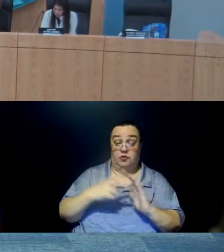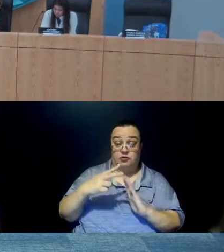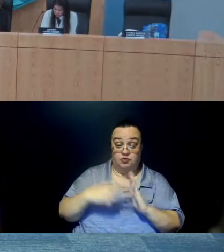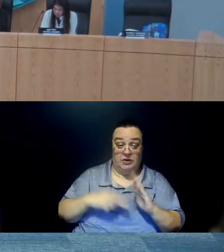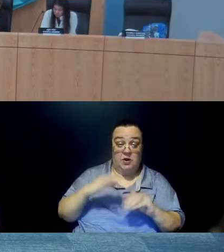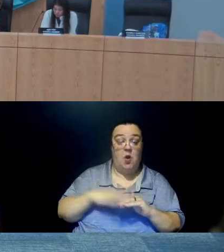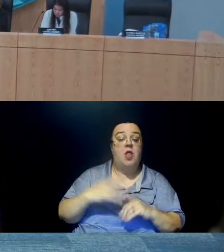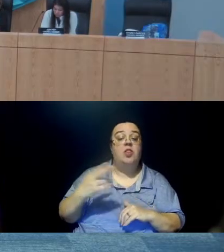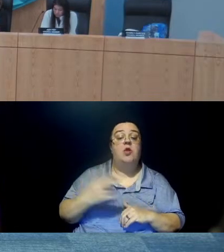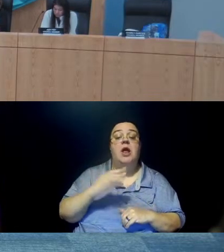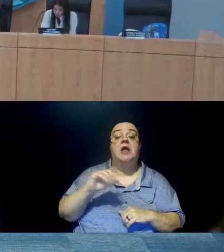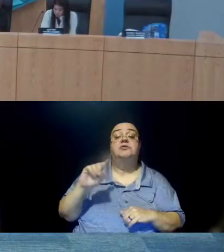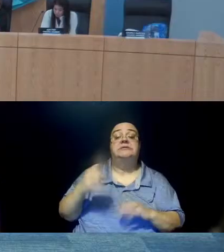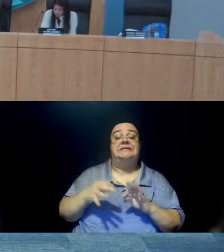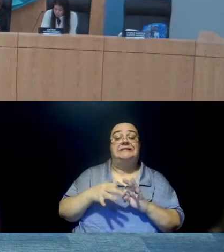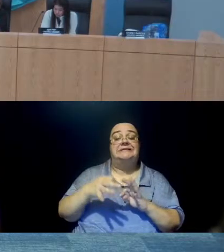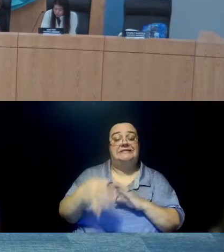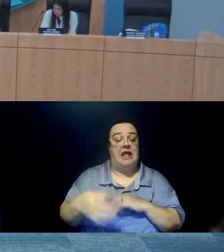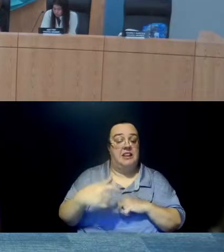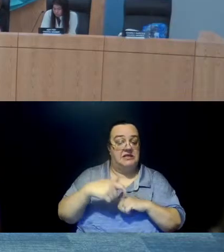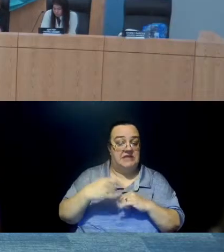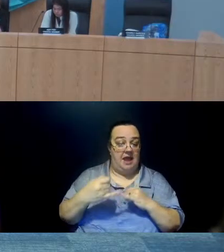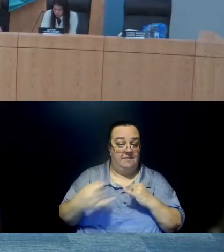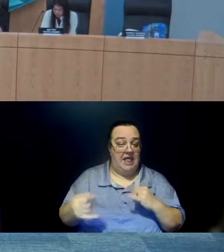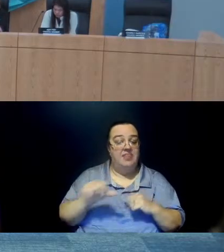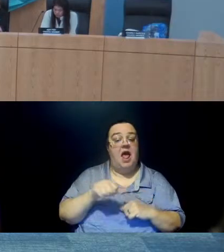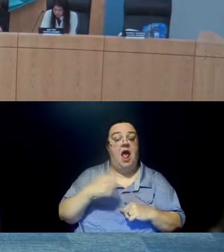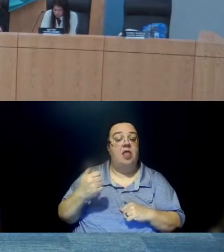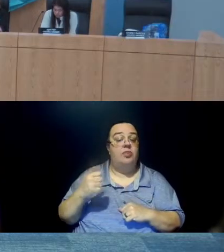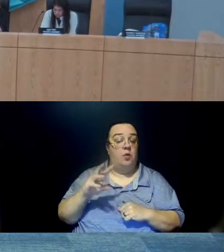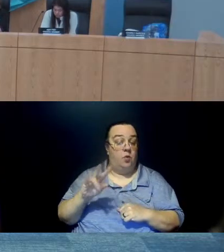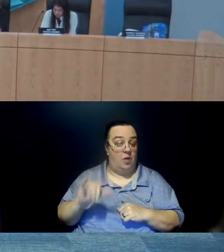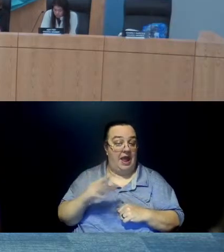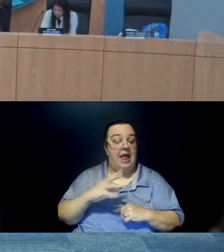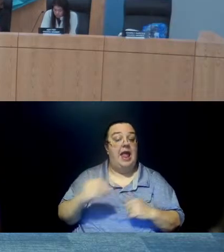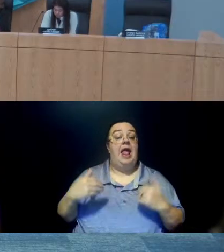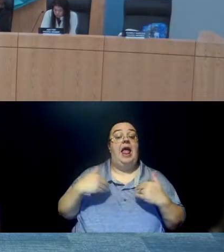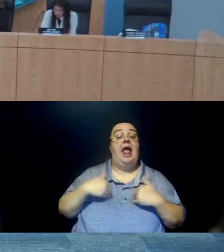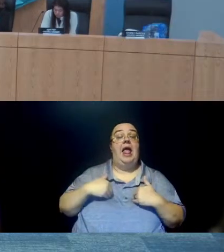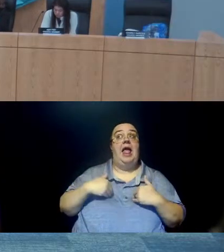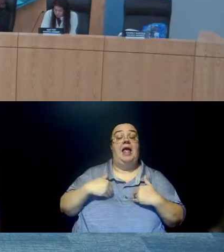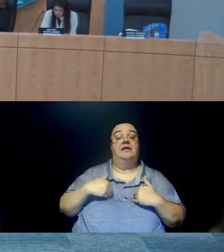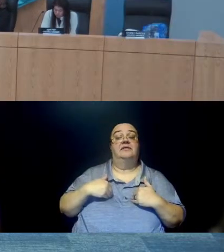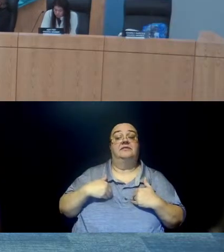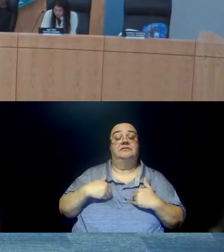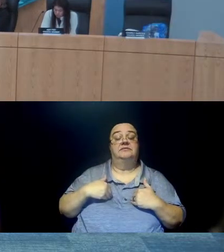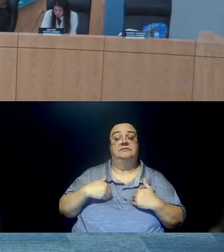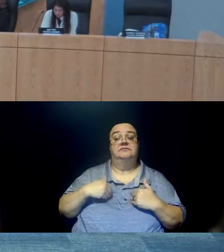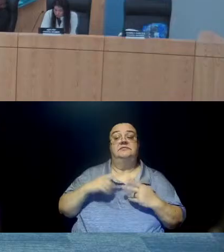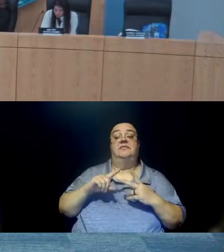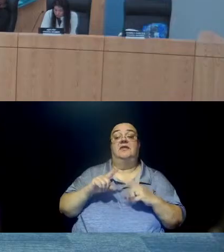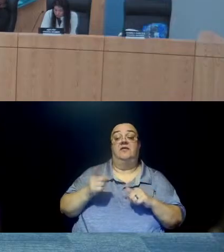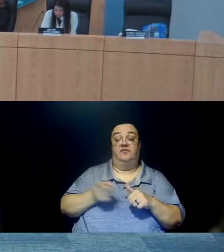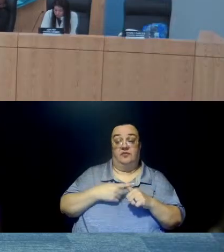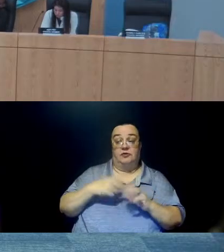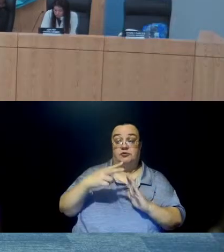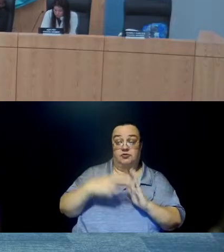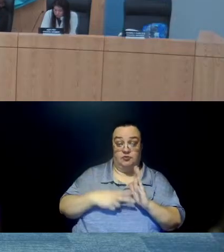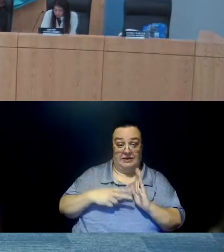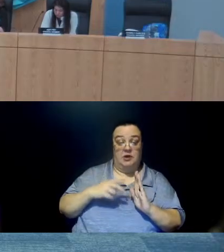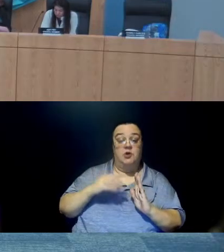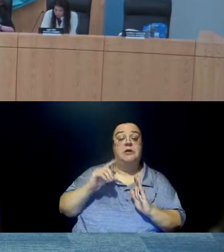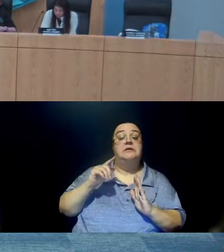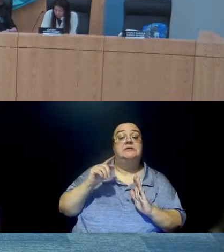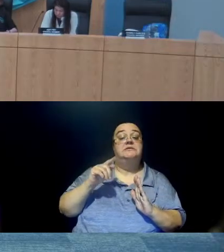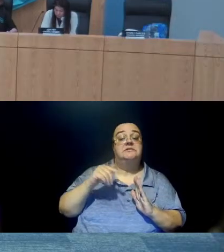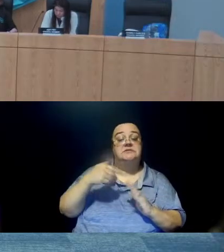and just extend the timeline the other way? And have the first reader down the line the other